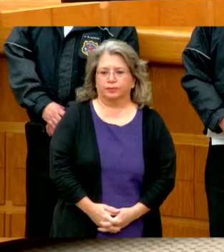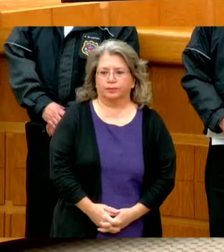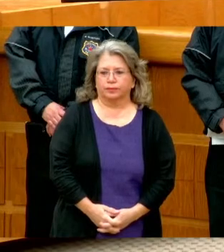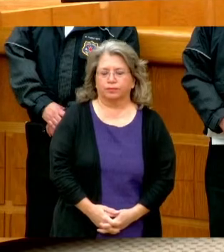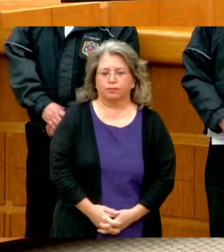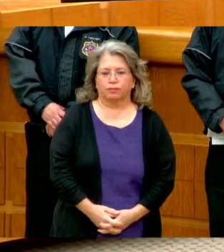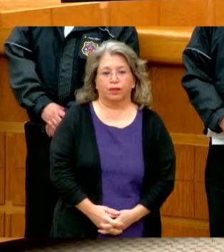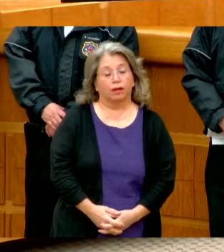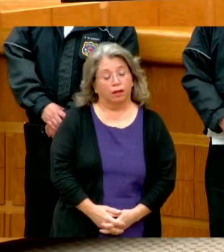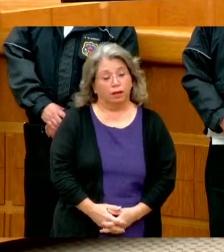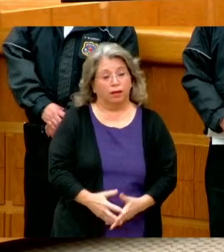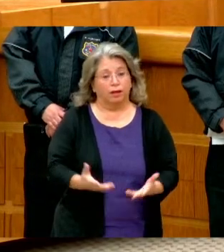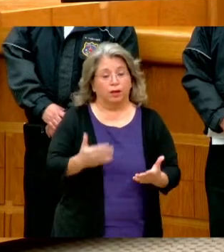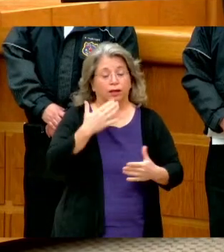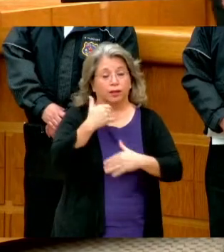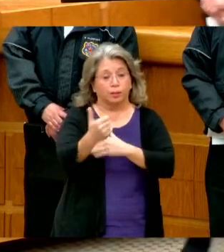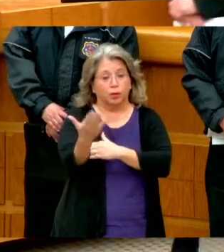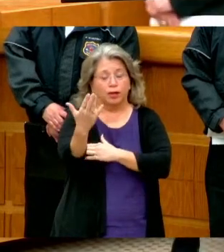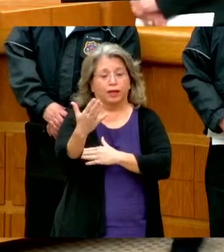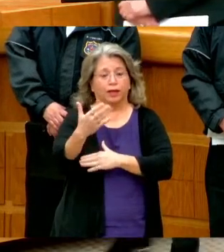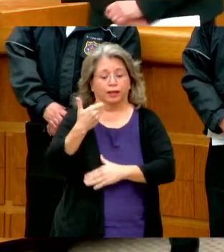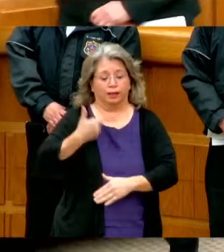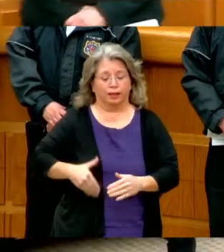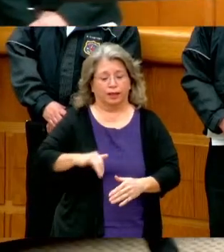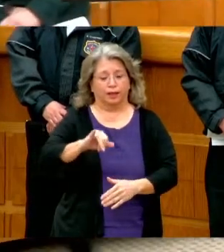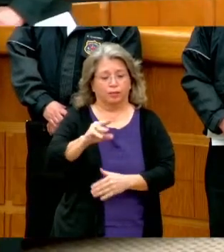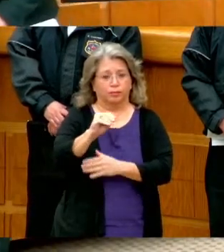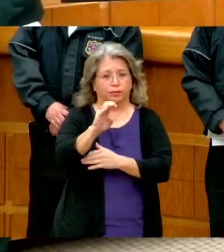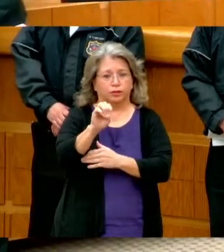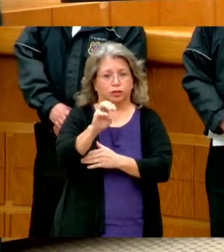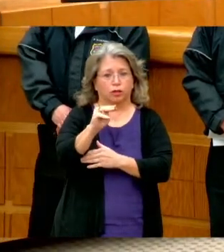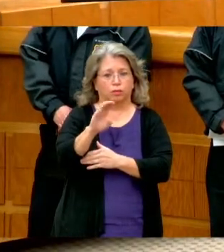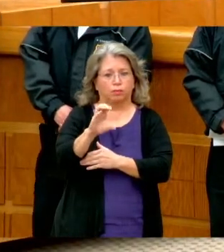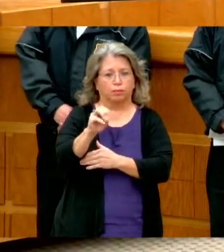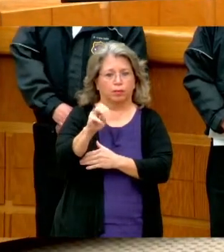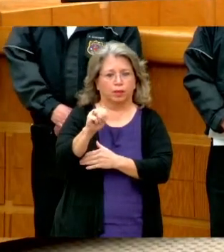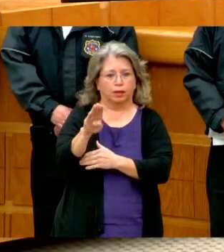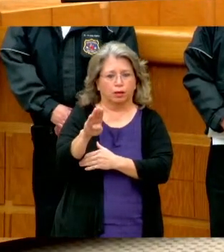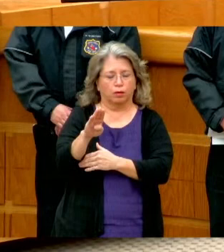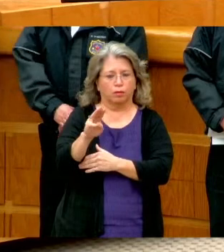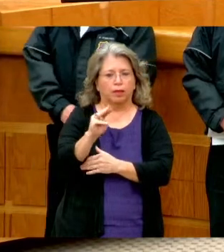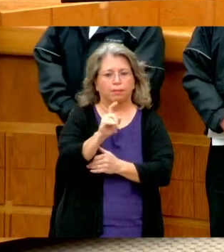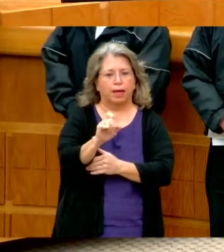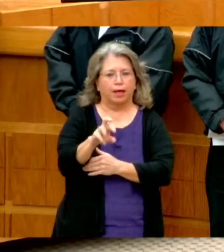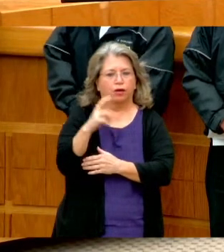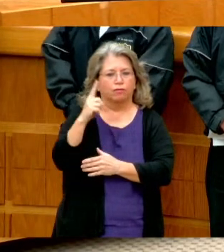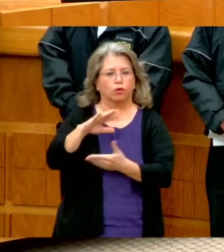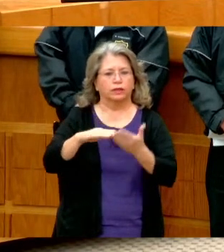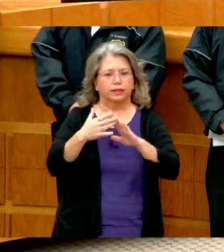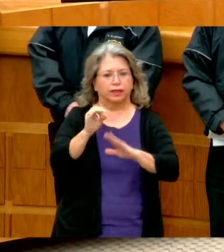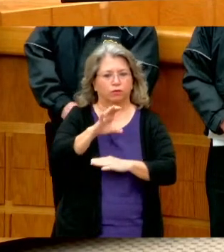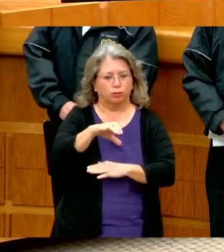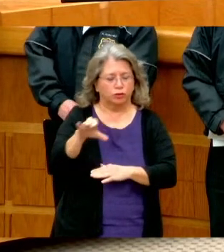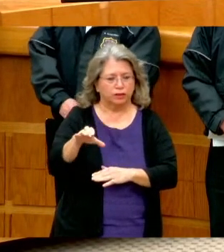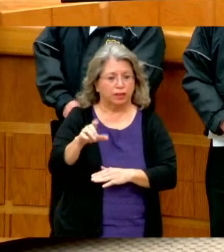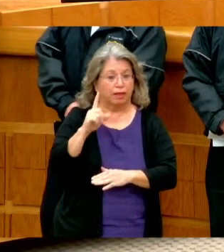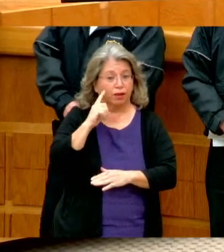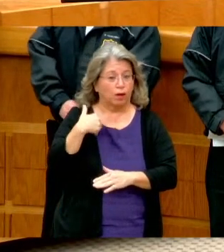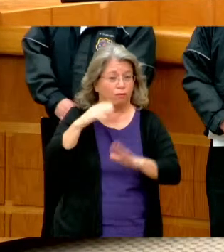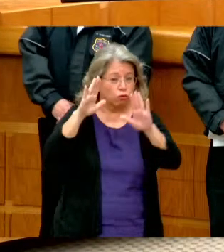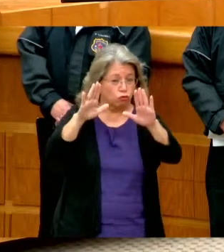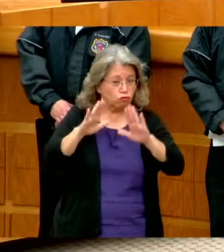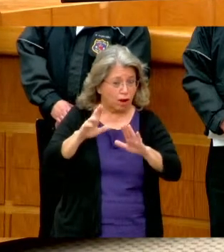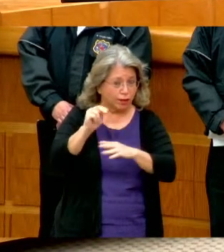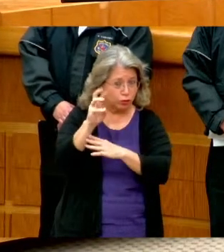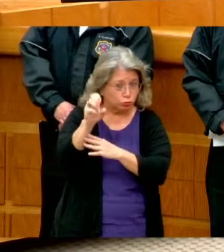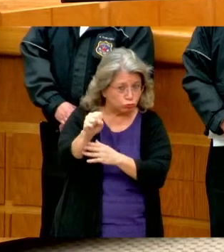Well, good morning. I'm Joe McComb, Mayor of the City of Corpus Christi, and I think we've got some great news to tell you.